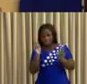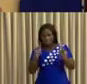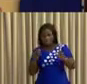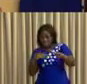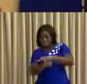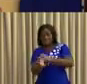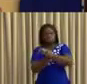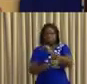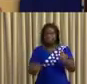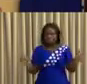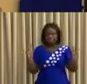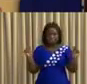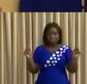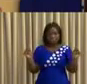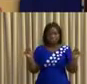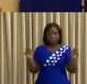our soil.